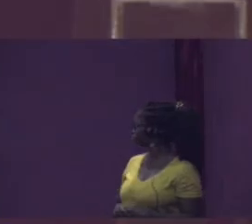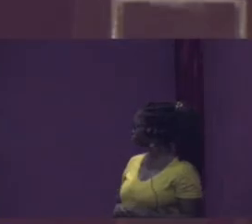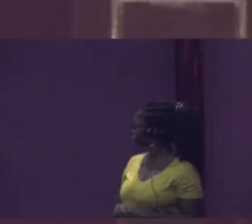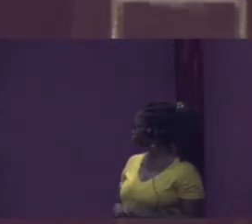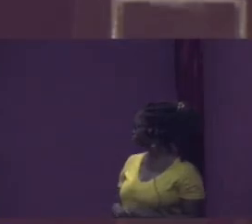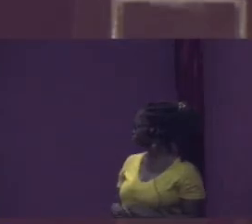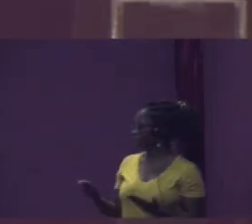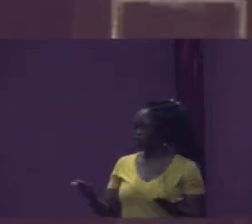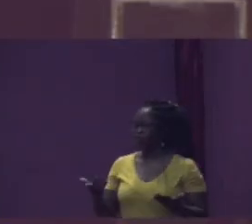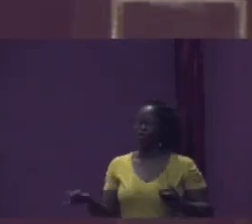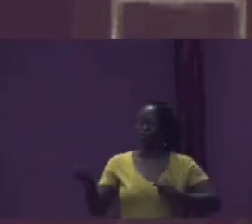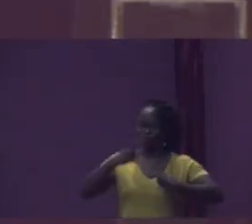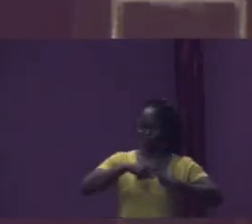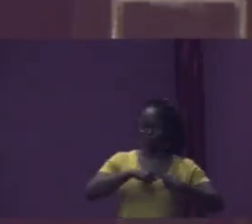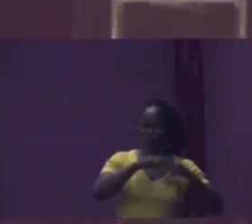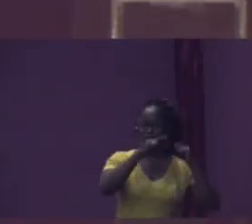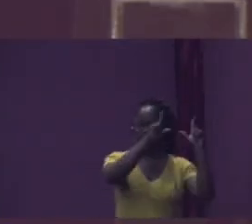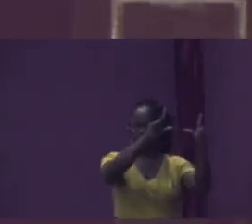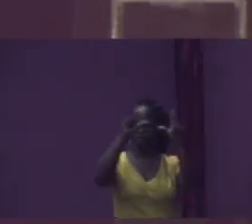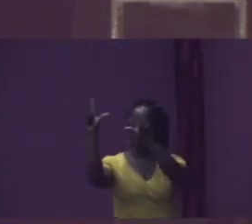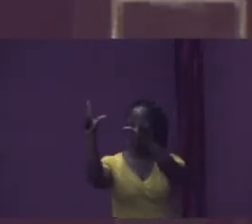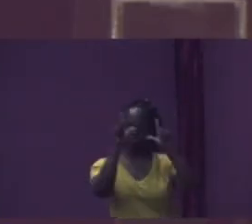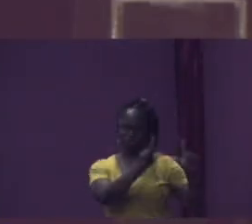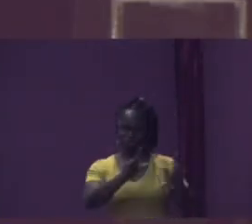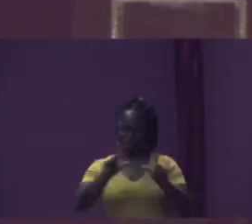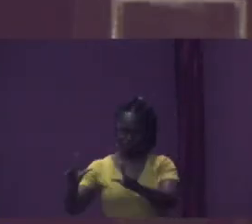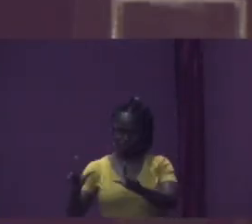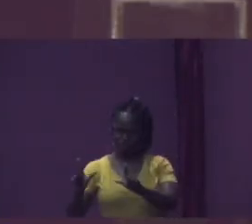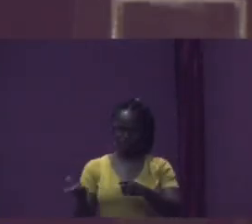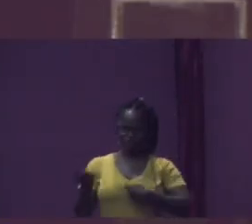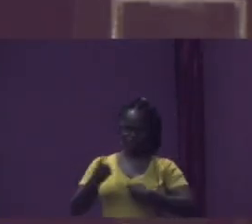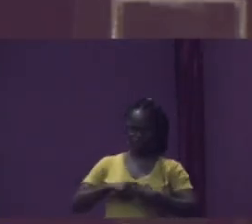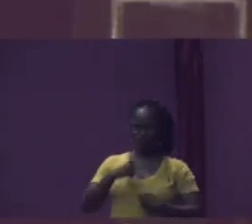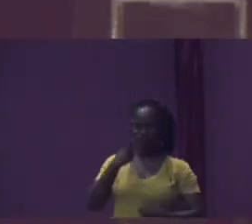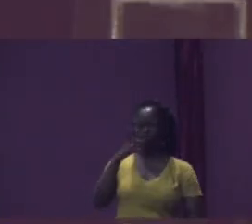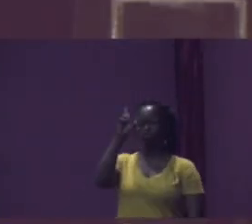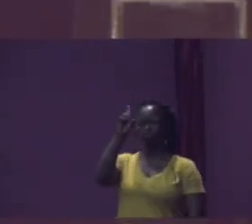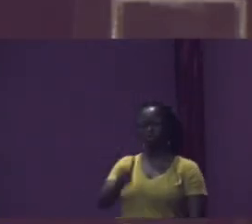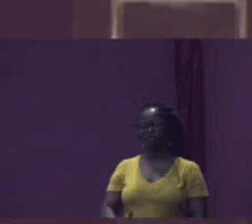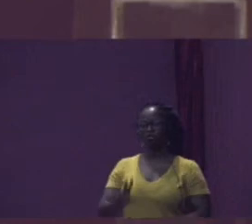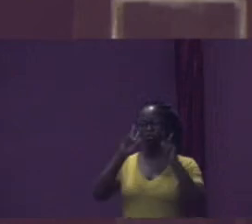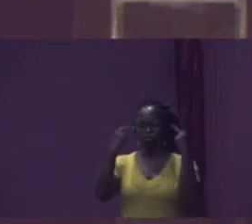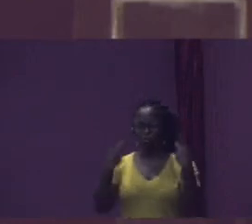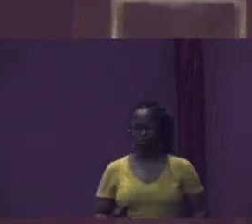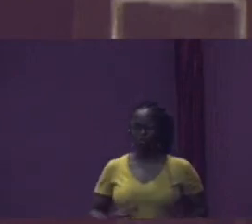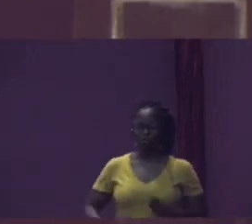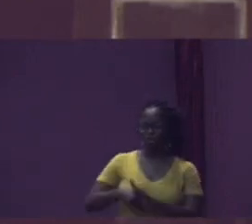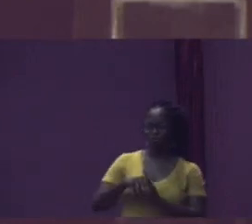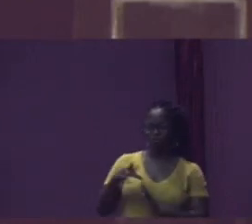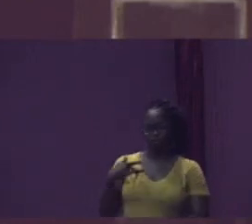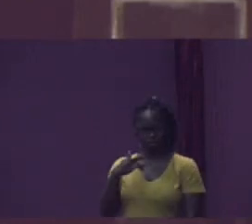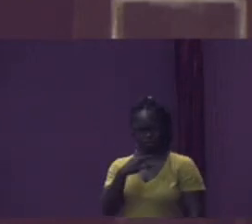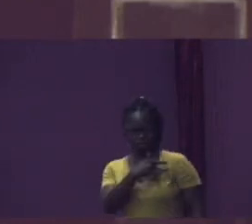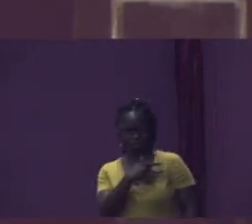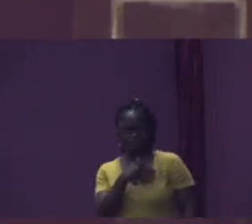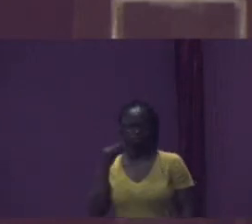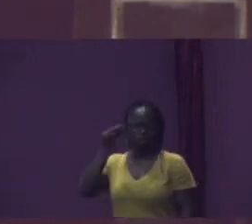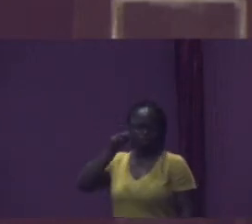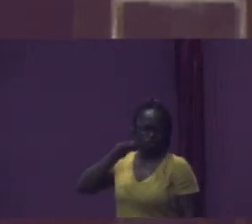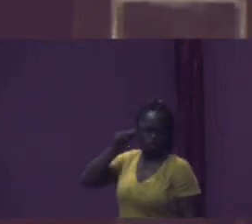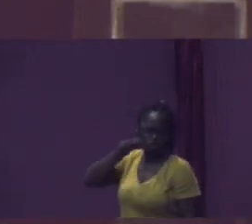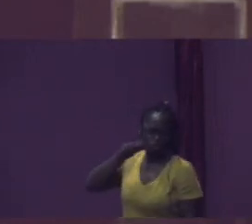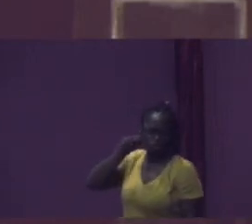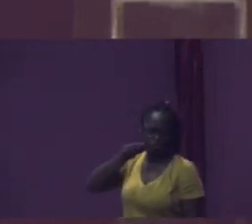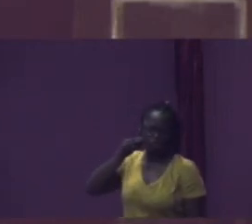And coming back to the human rights approach to health, that the woman's experience really matters and the quality really matters.